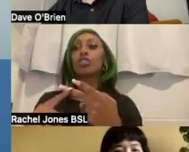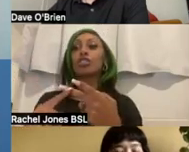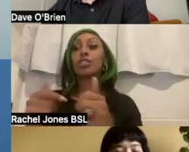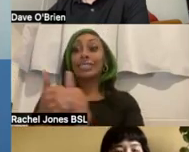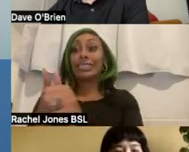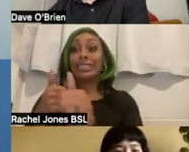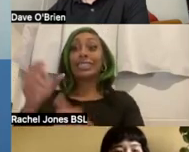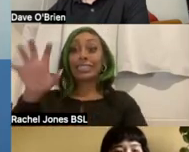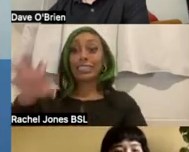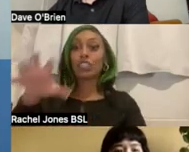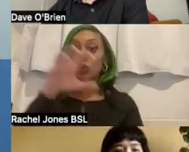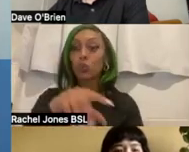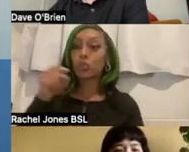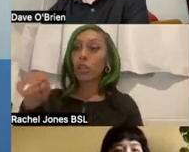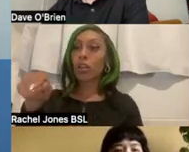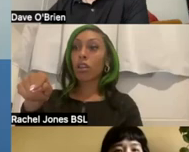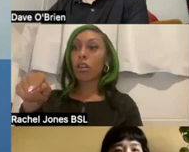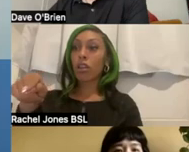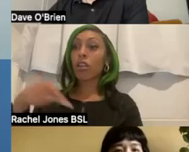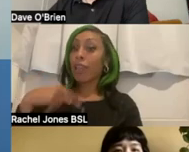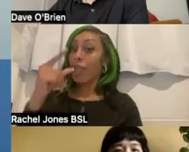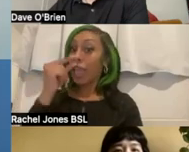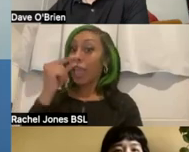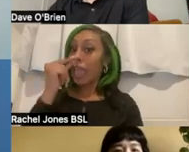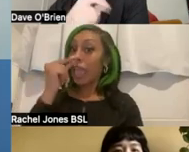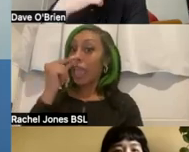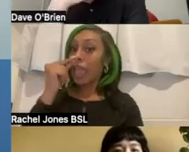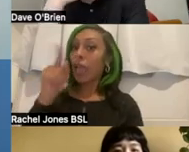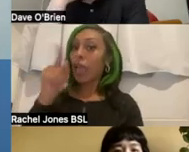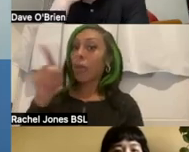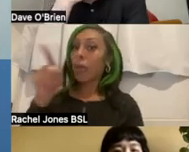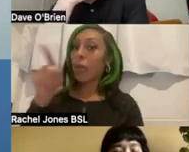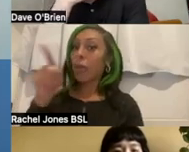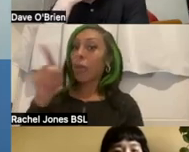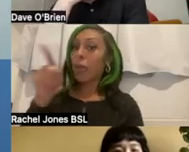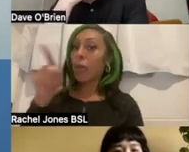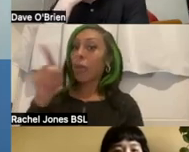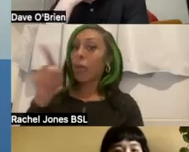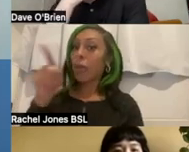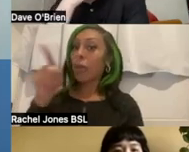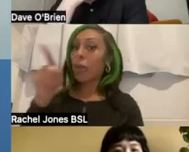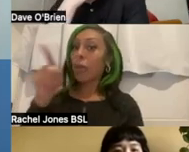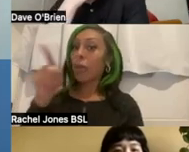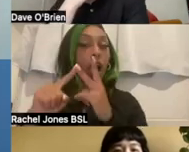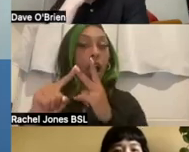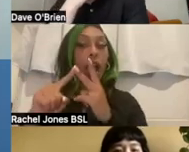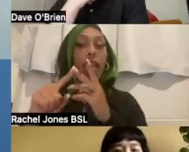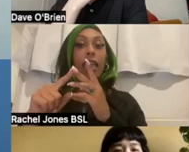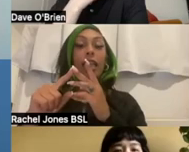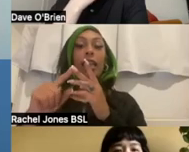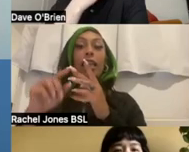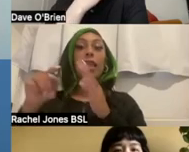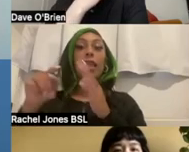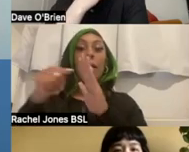to advise on their EDI policy, recommending action and target points